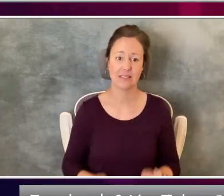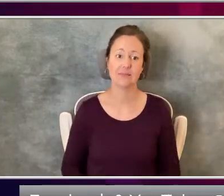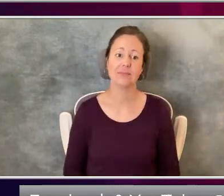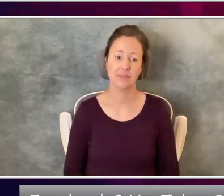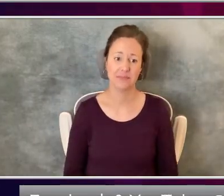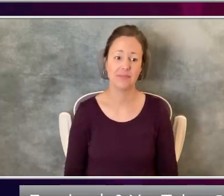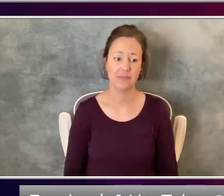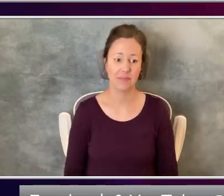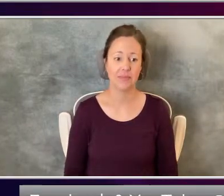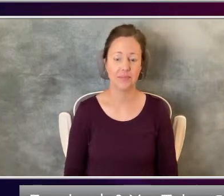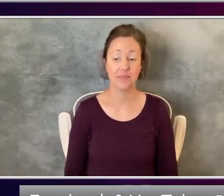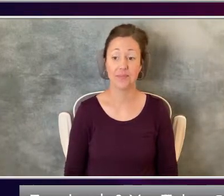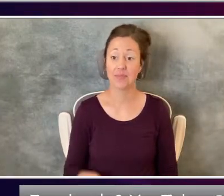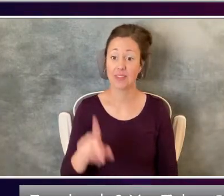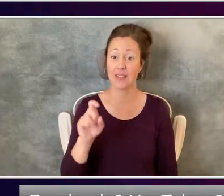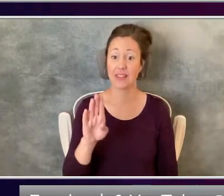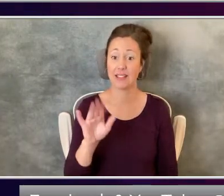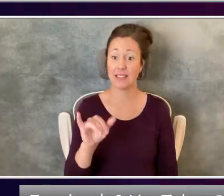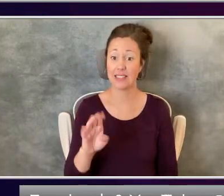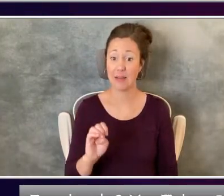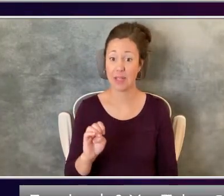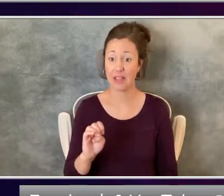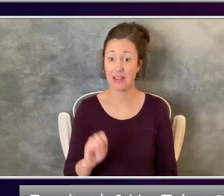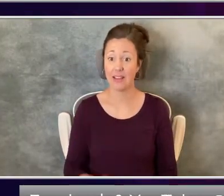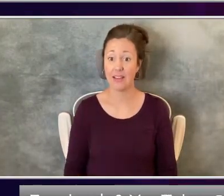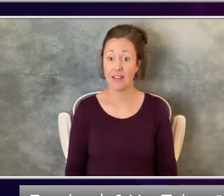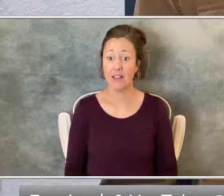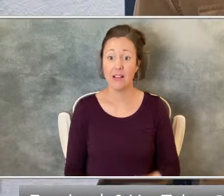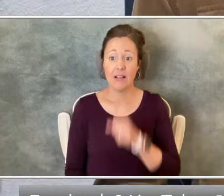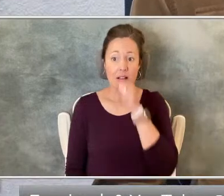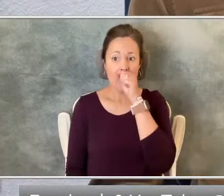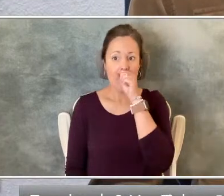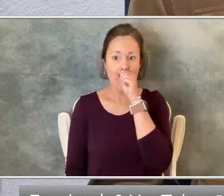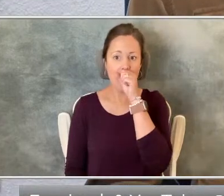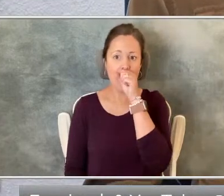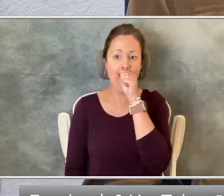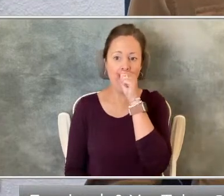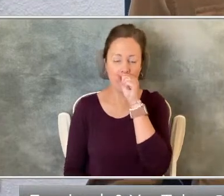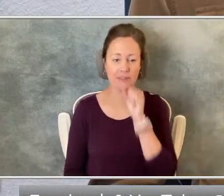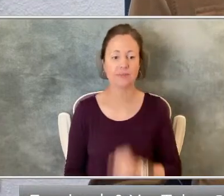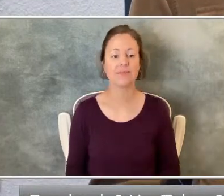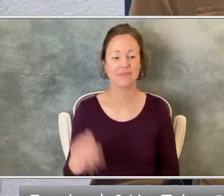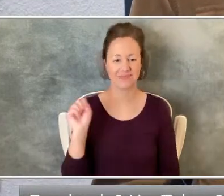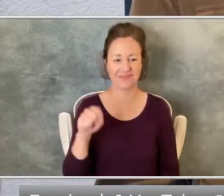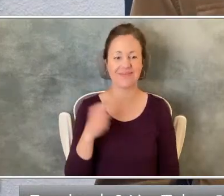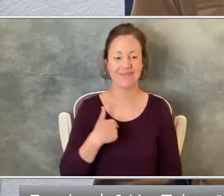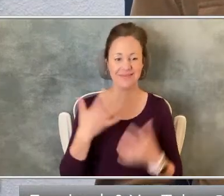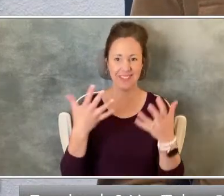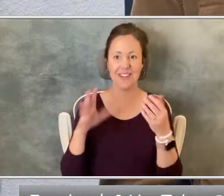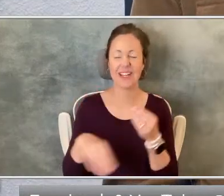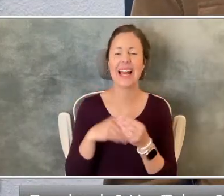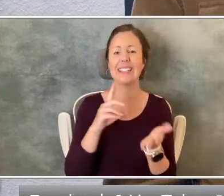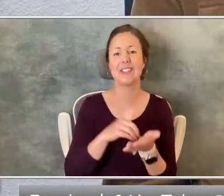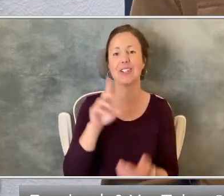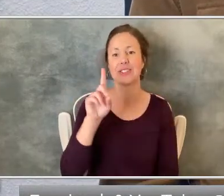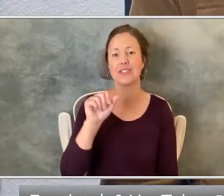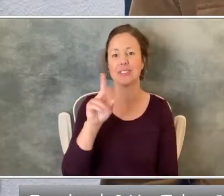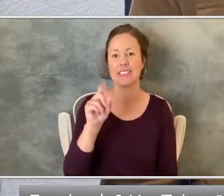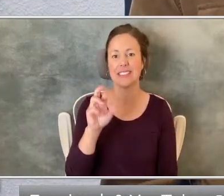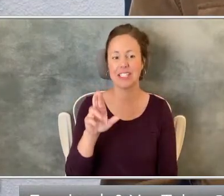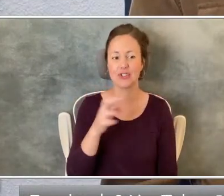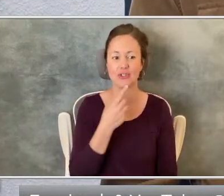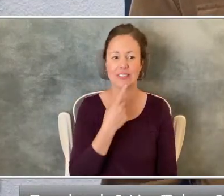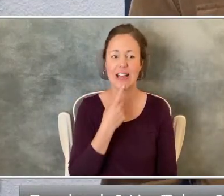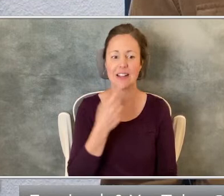Debbie, would you like to add anything? I would. Something I'd like to add to what Dr. Danner said. Obviously, sitting in the waiting room